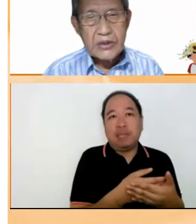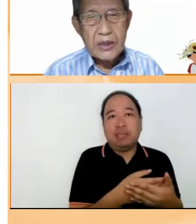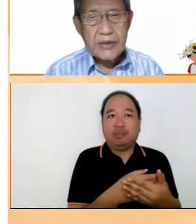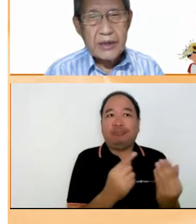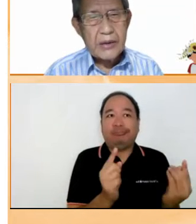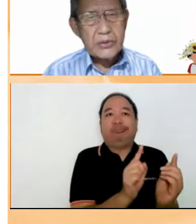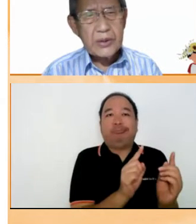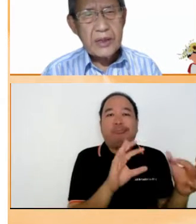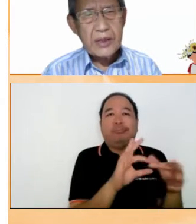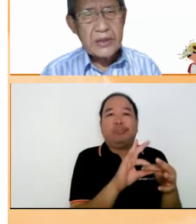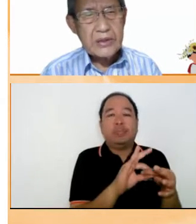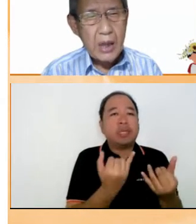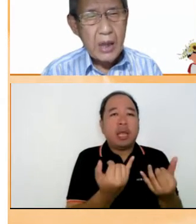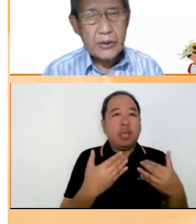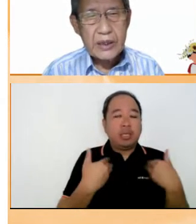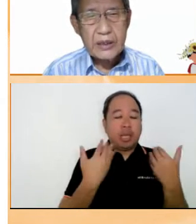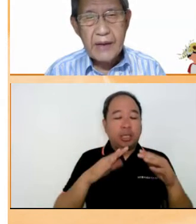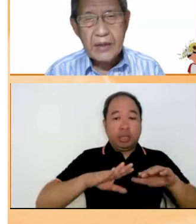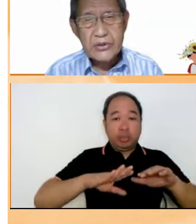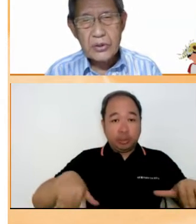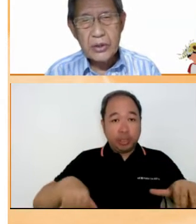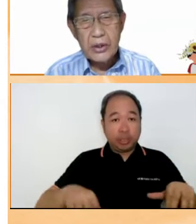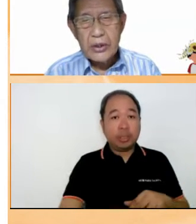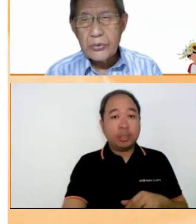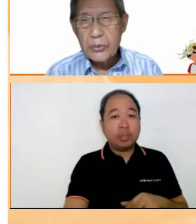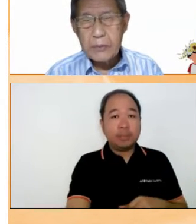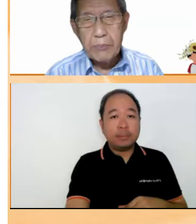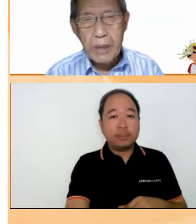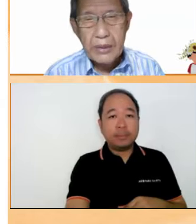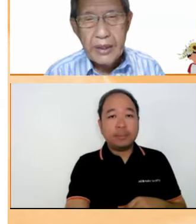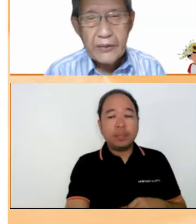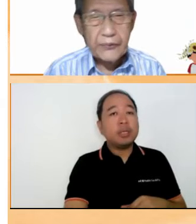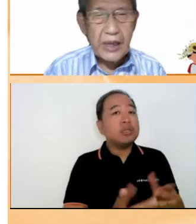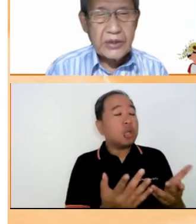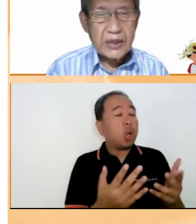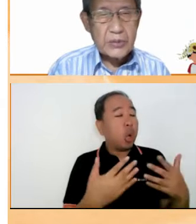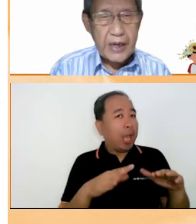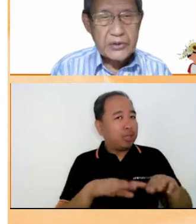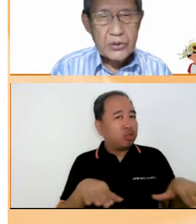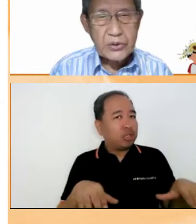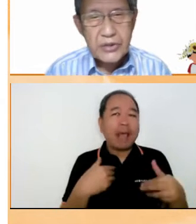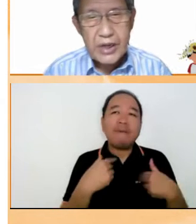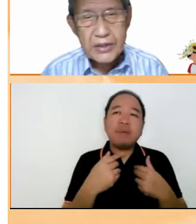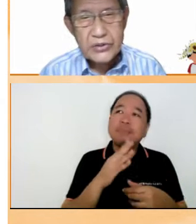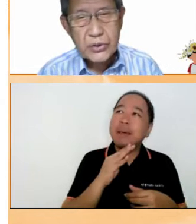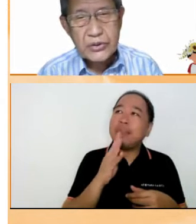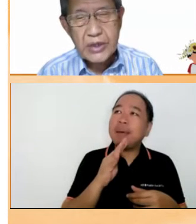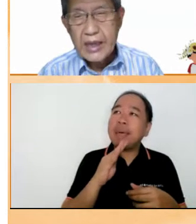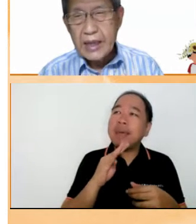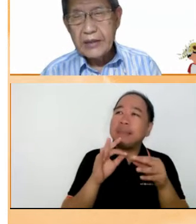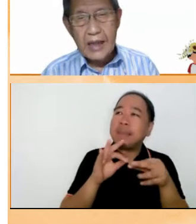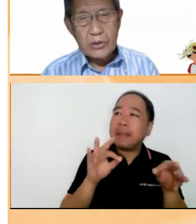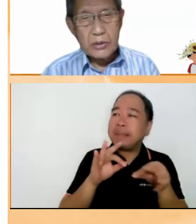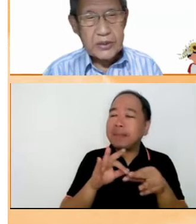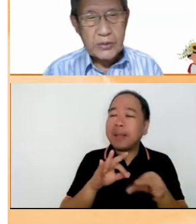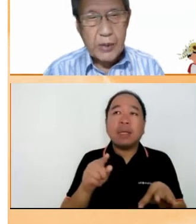Young children naturally reach out for interaction through their bubbling facial expressions, gestures,